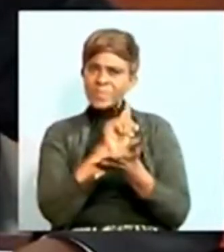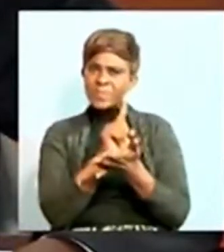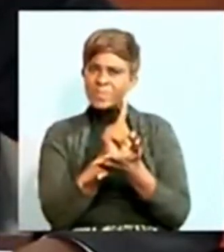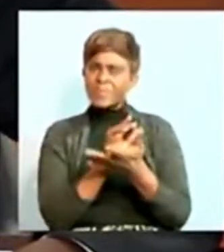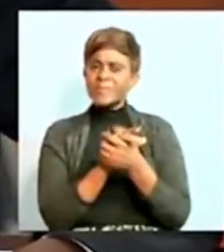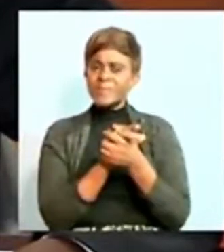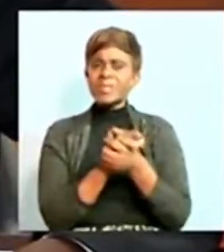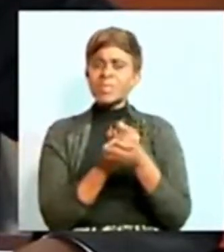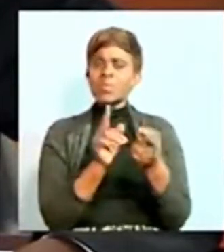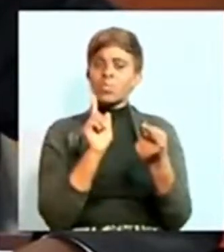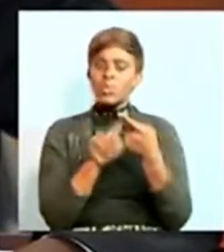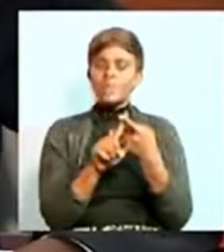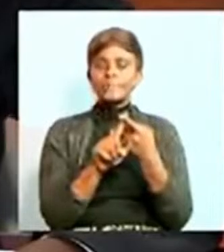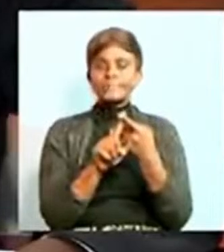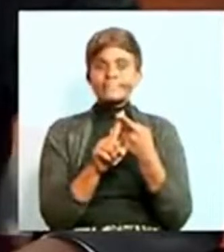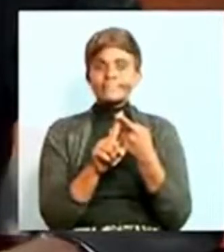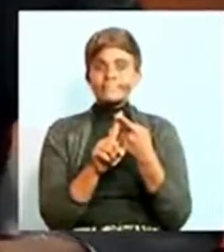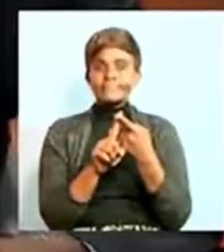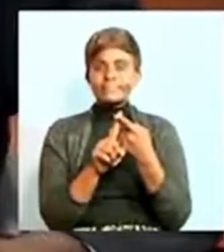That's one.